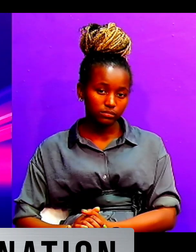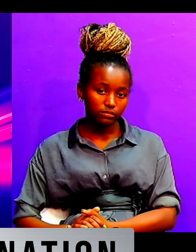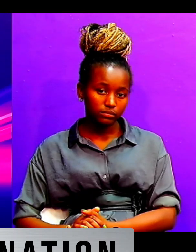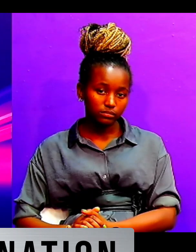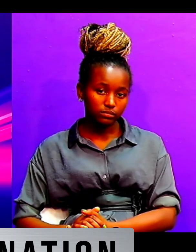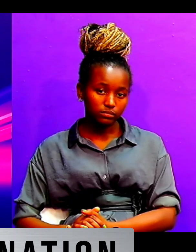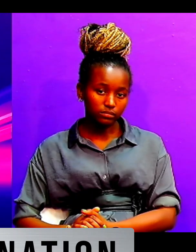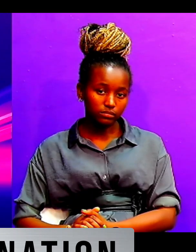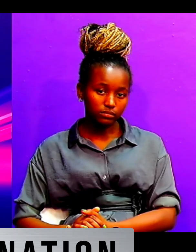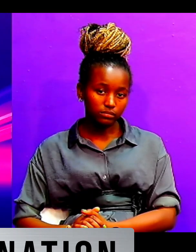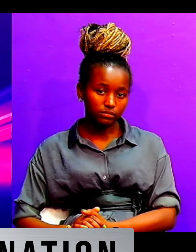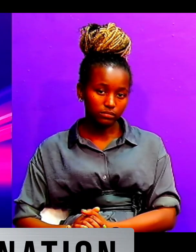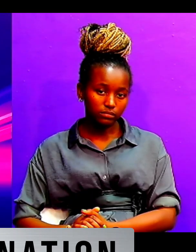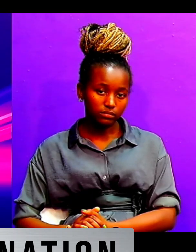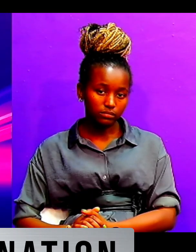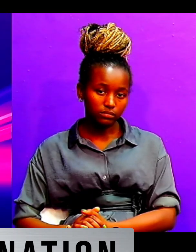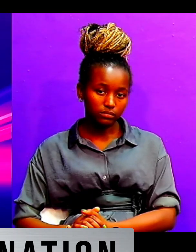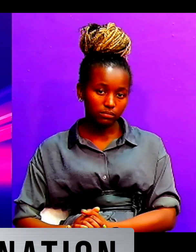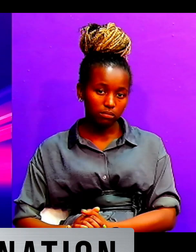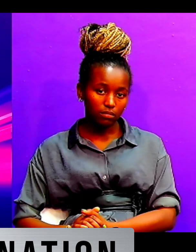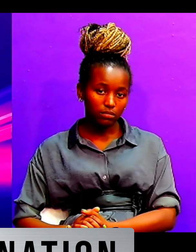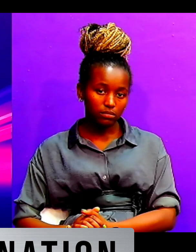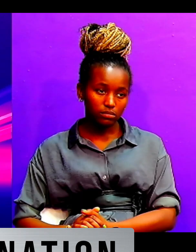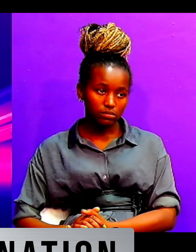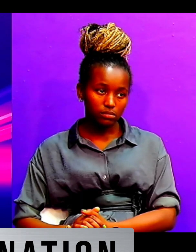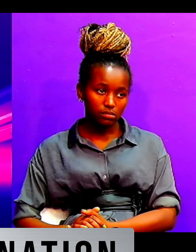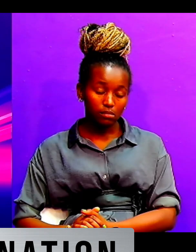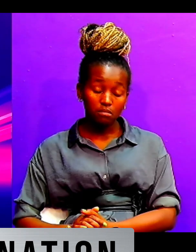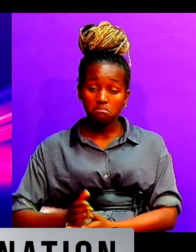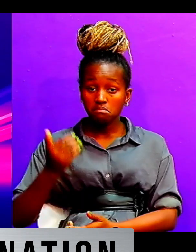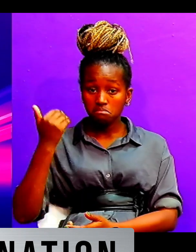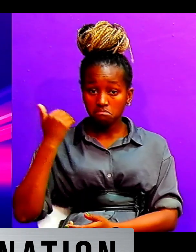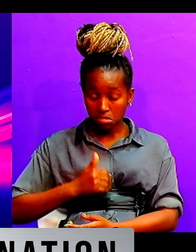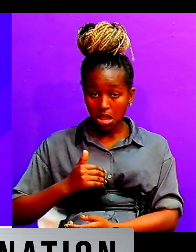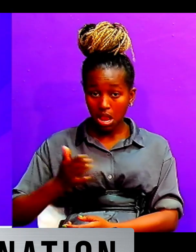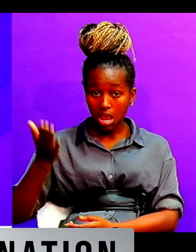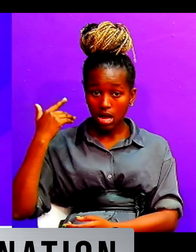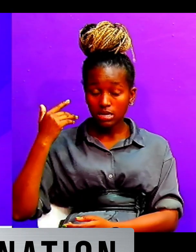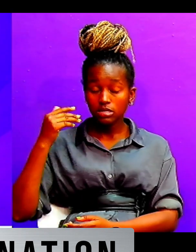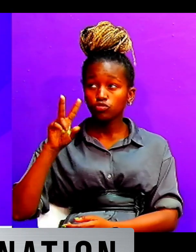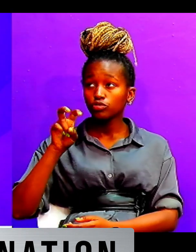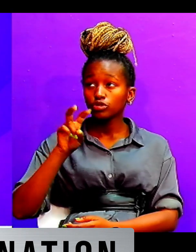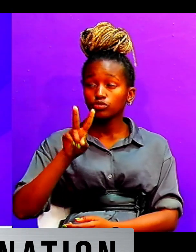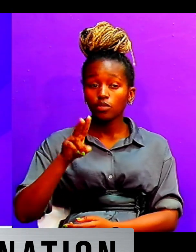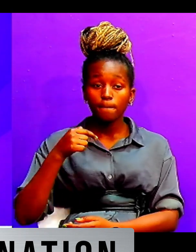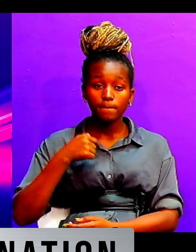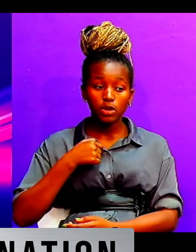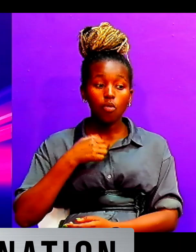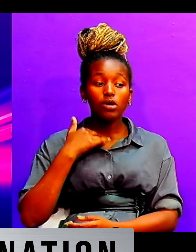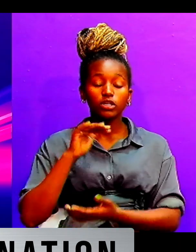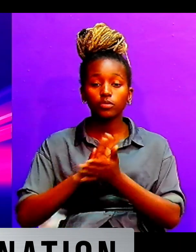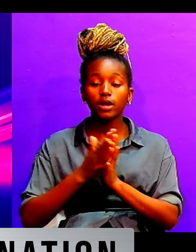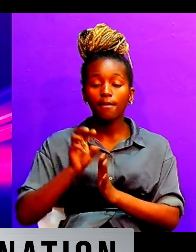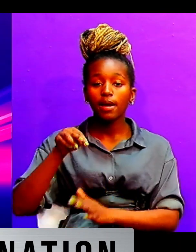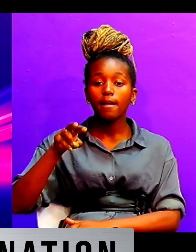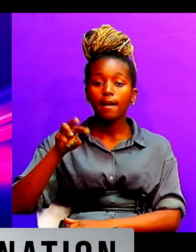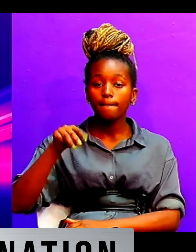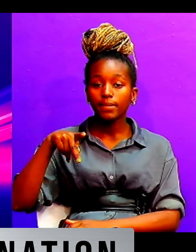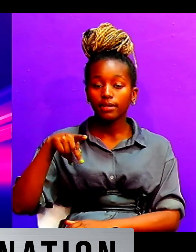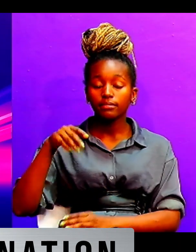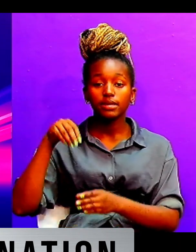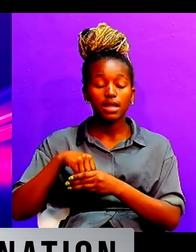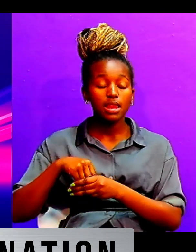in my introduction, Right. I ran for MP in Kibra constituency in 2022. Wow. Okay. And that